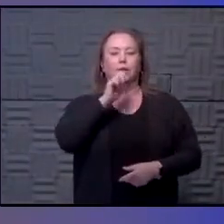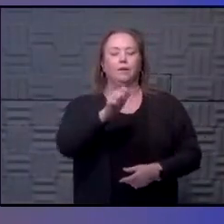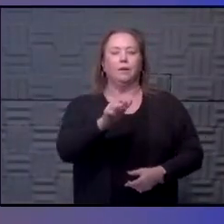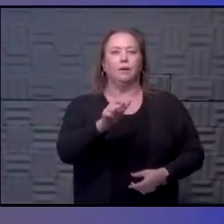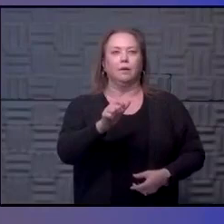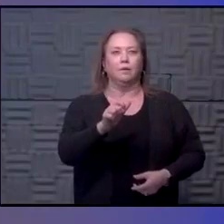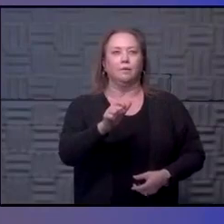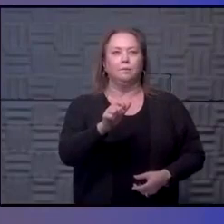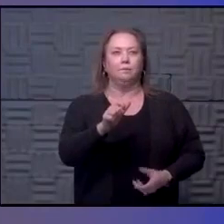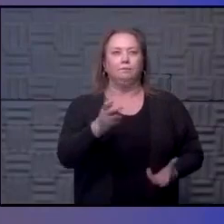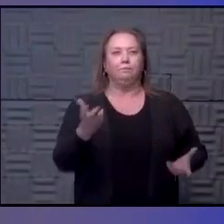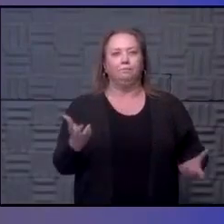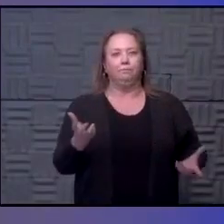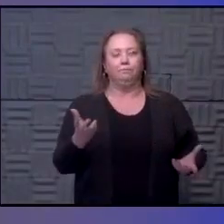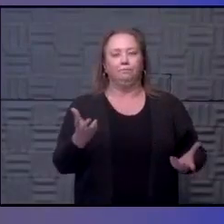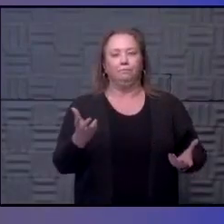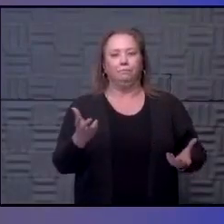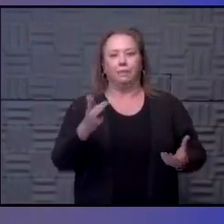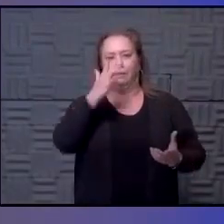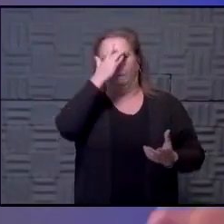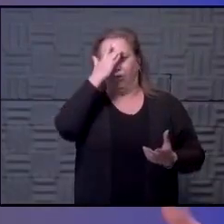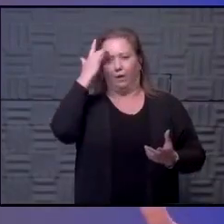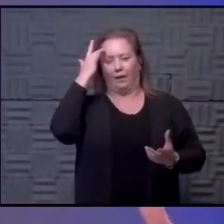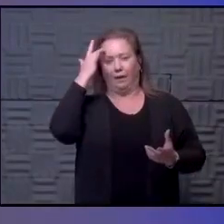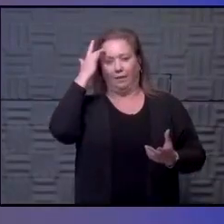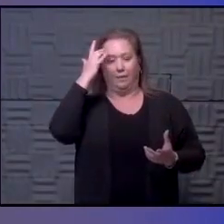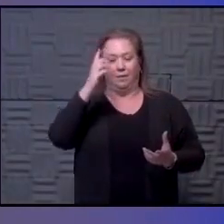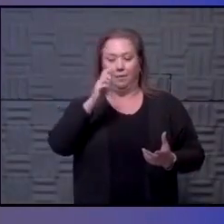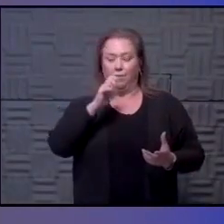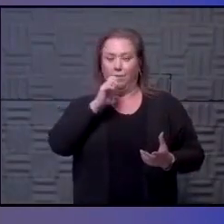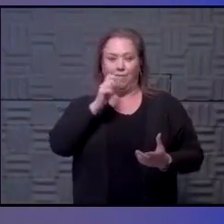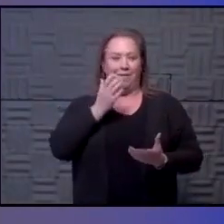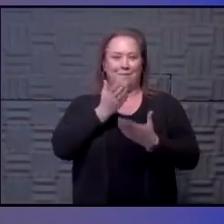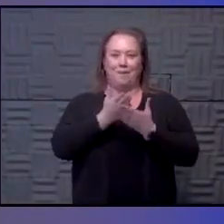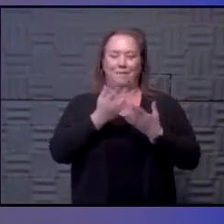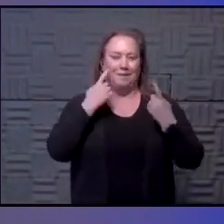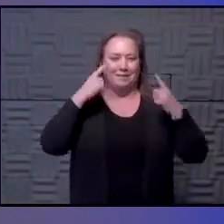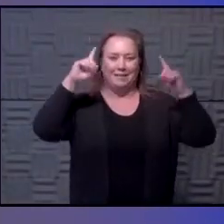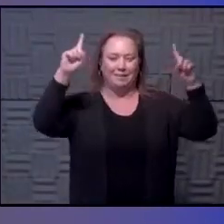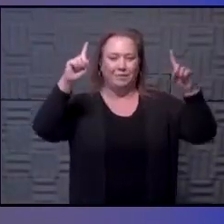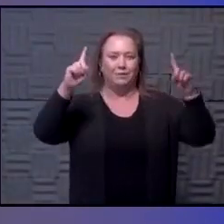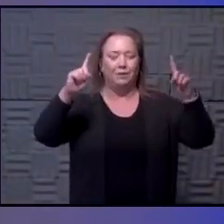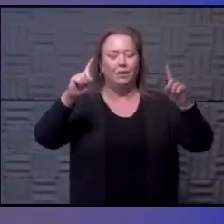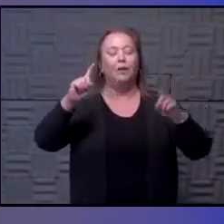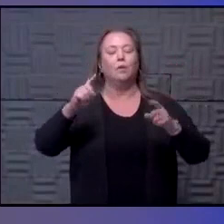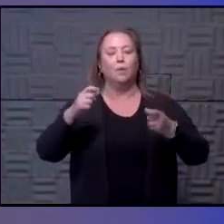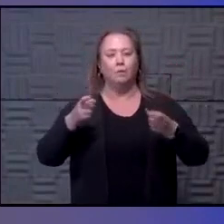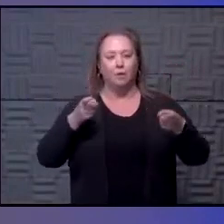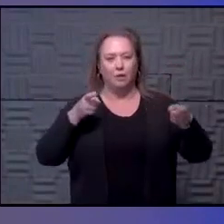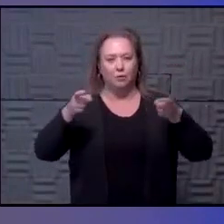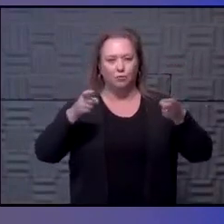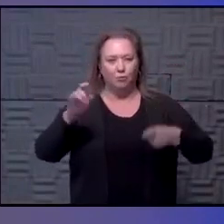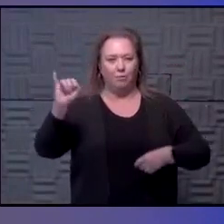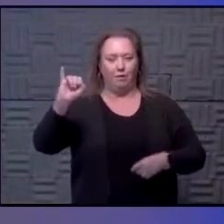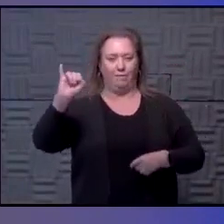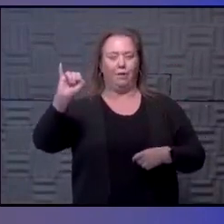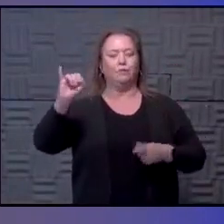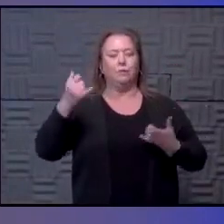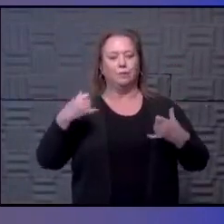not lose sight of we're not there yet. So keeping the infection prevention and control